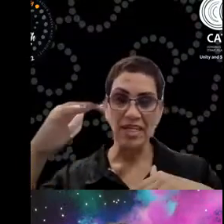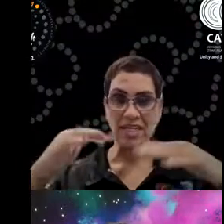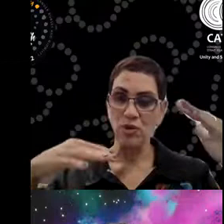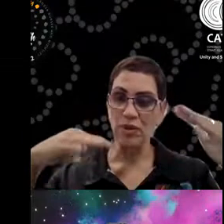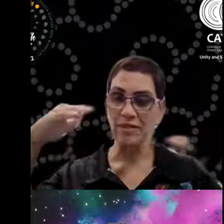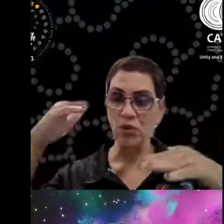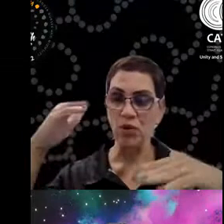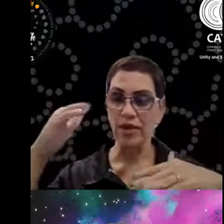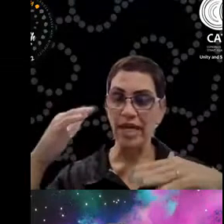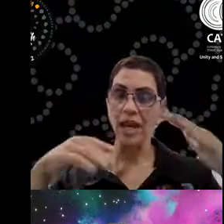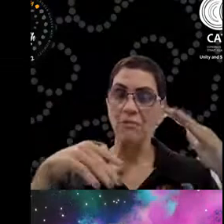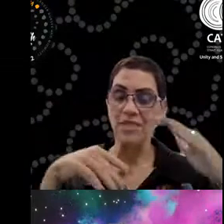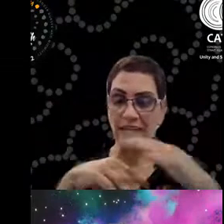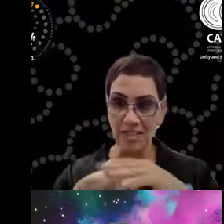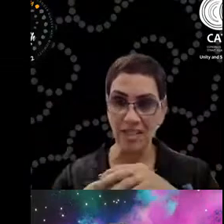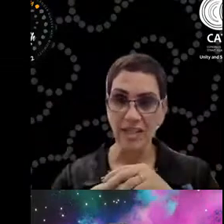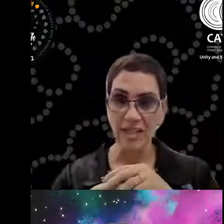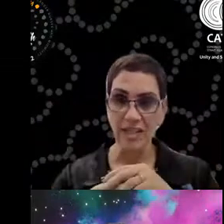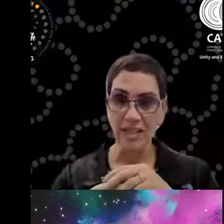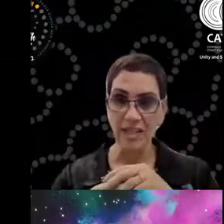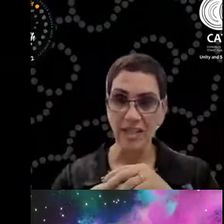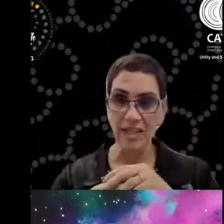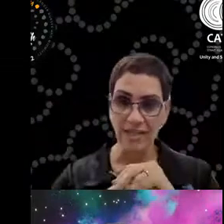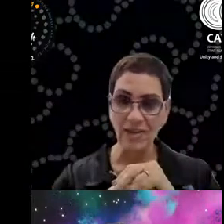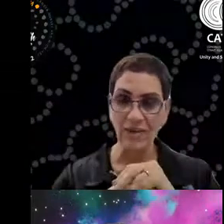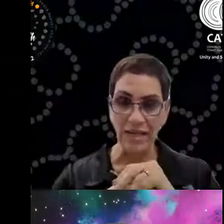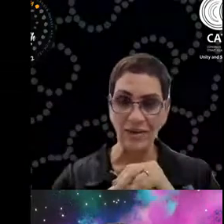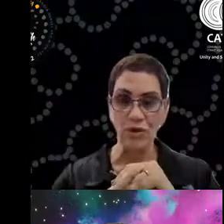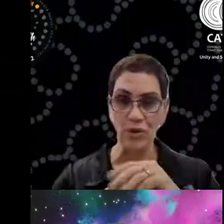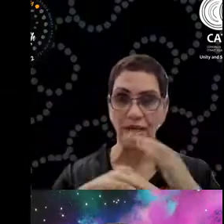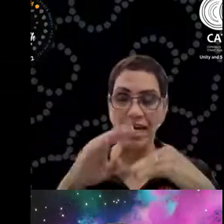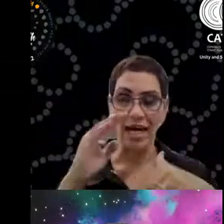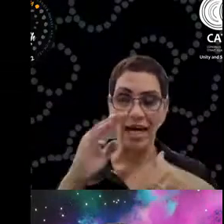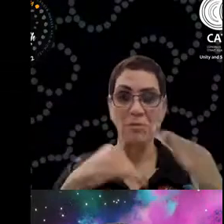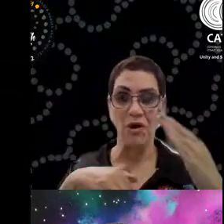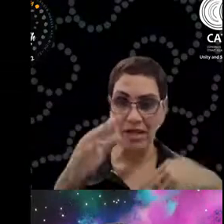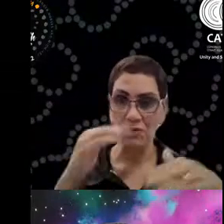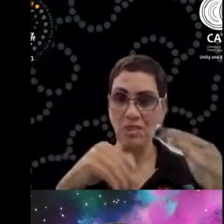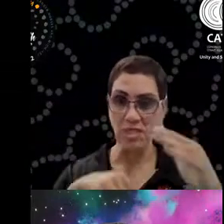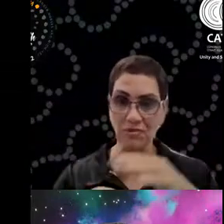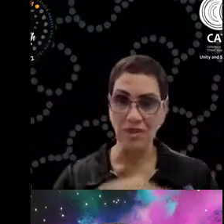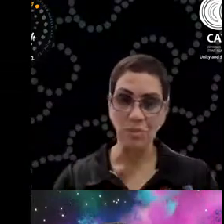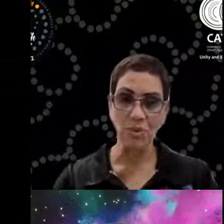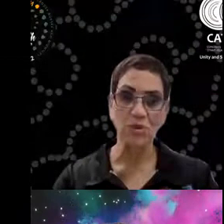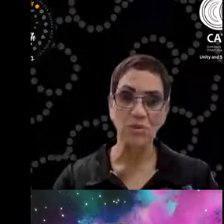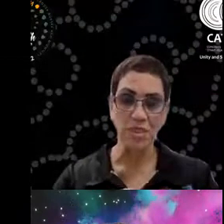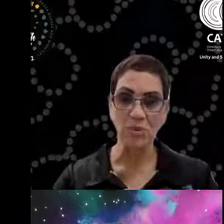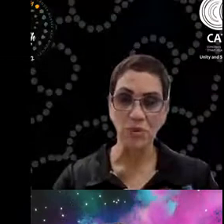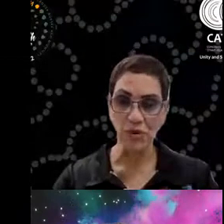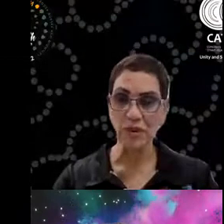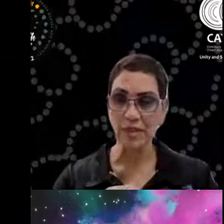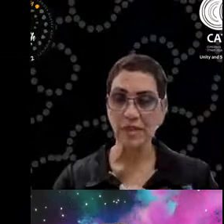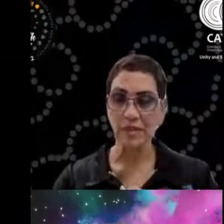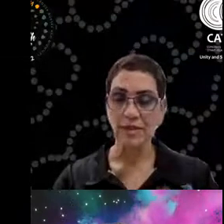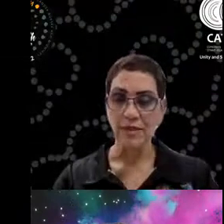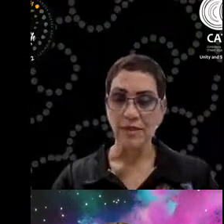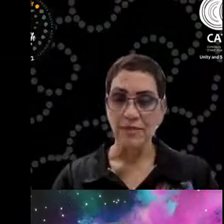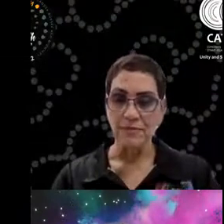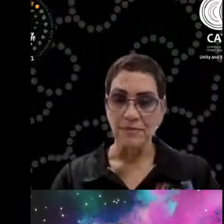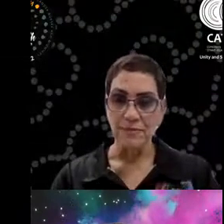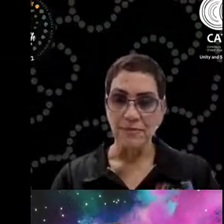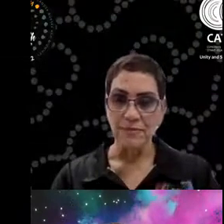do to try and get all of the elements actually aligned so that they're not inadvertently undermining what is a really important piece of